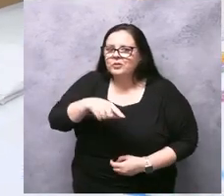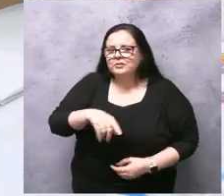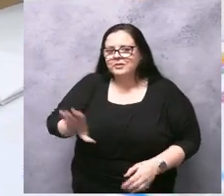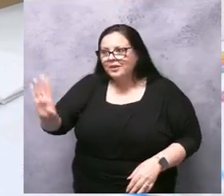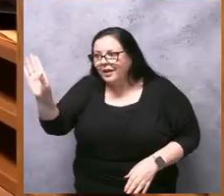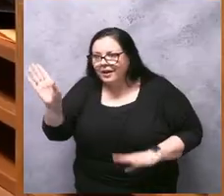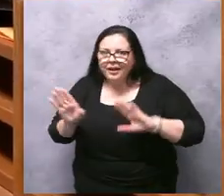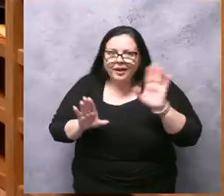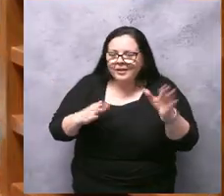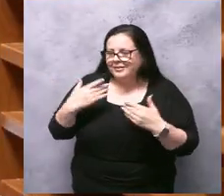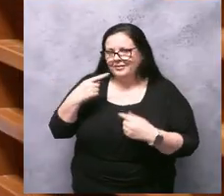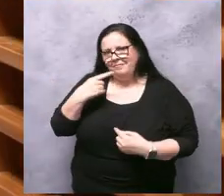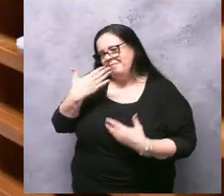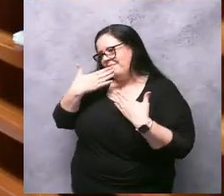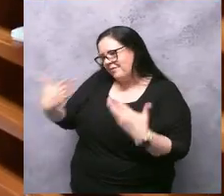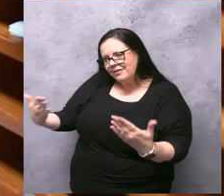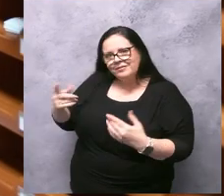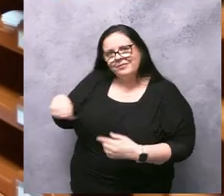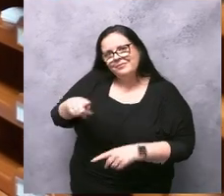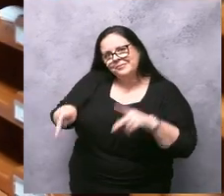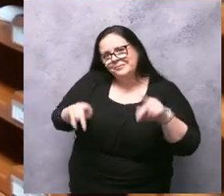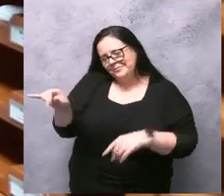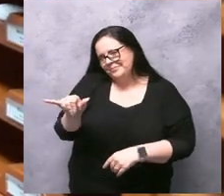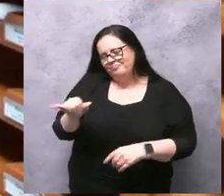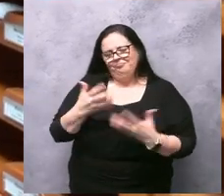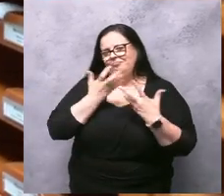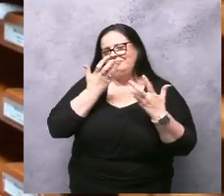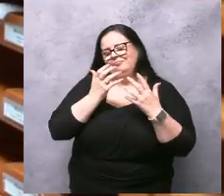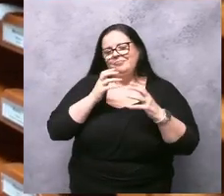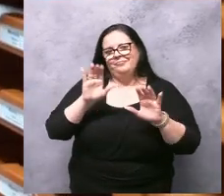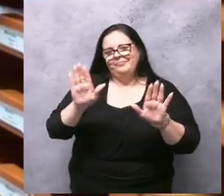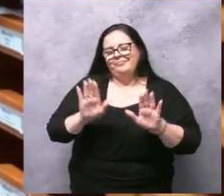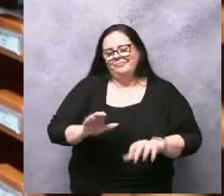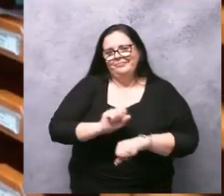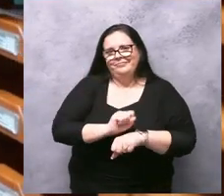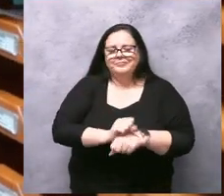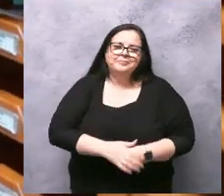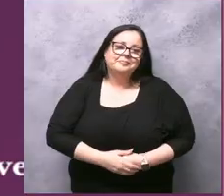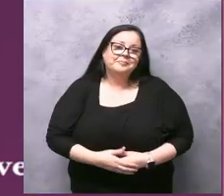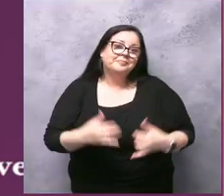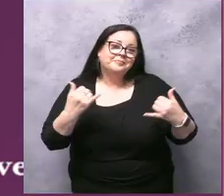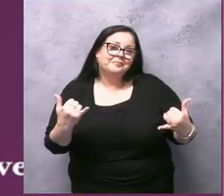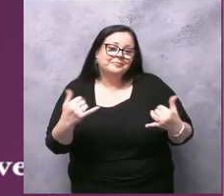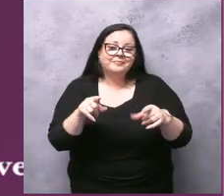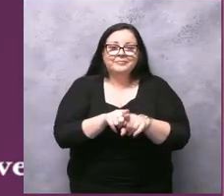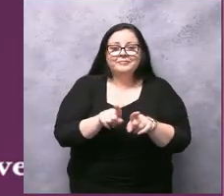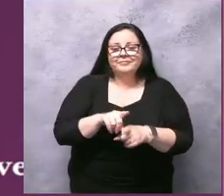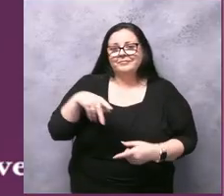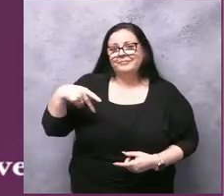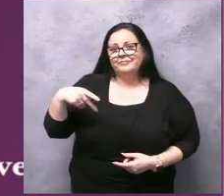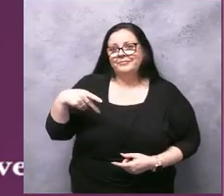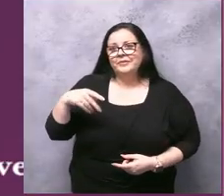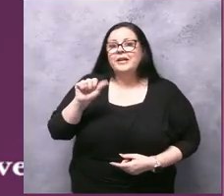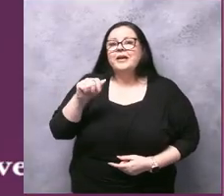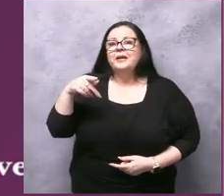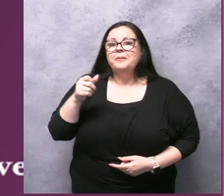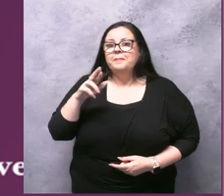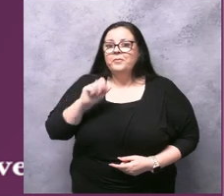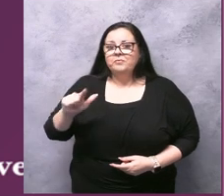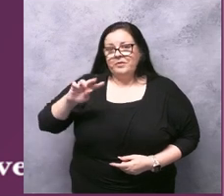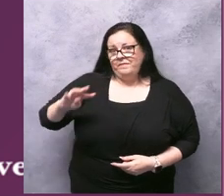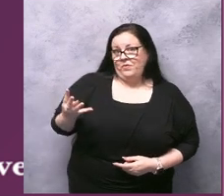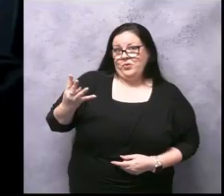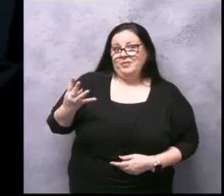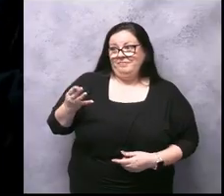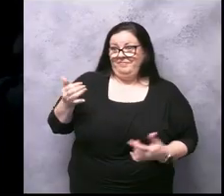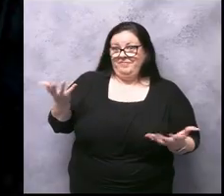say hi, and thank you to those folks as well. They do an outstanding job. Today is also April 4th is